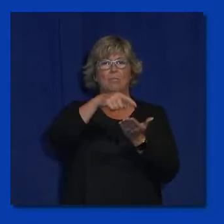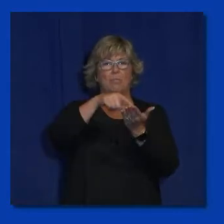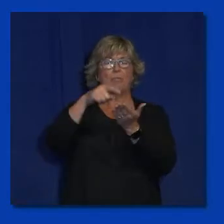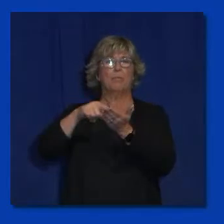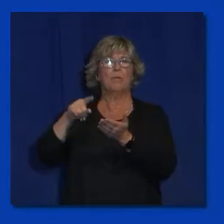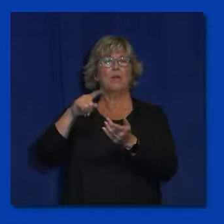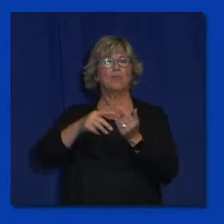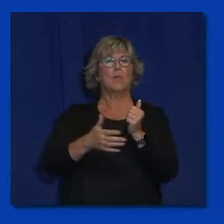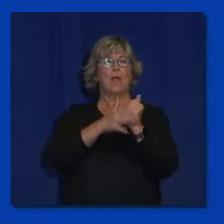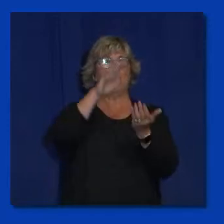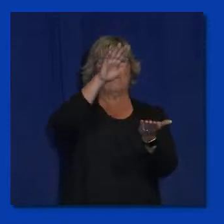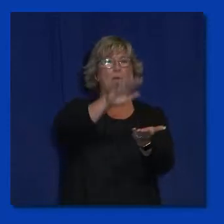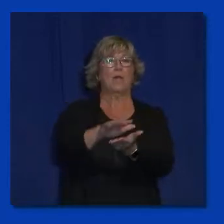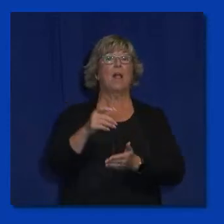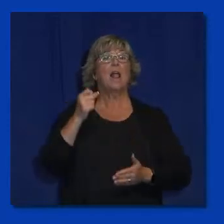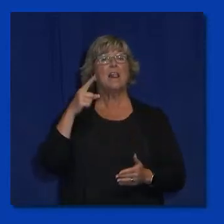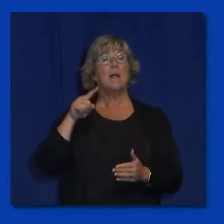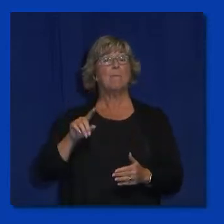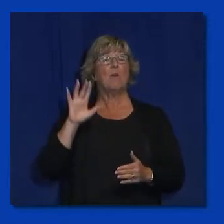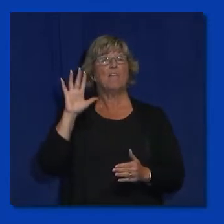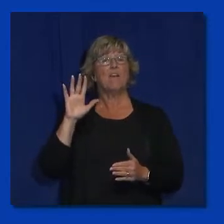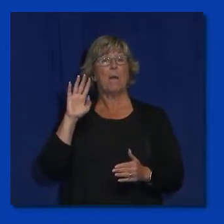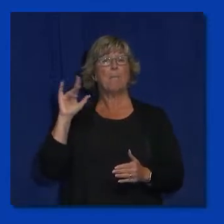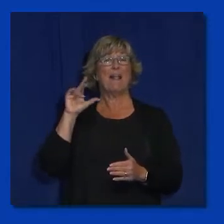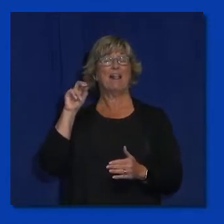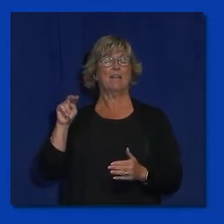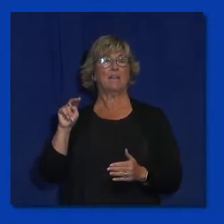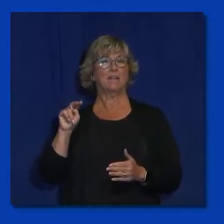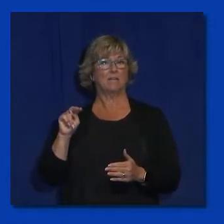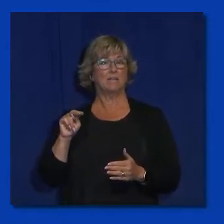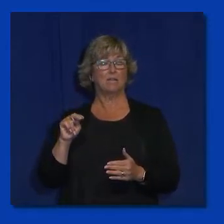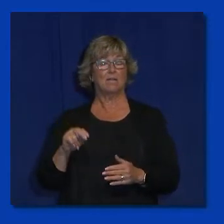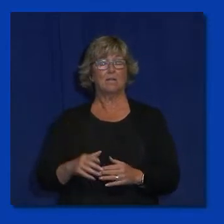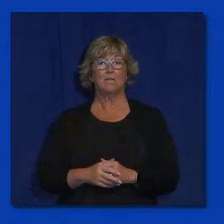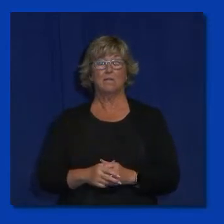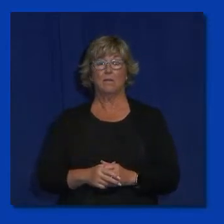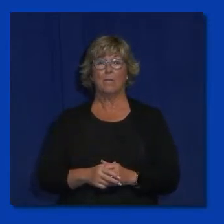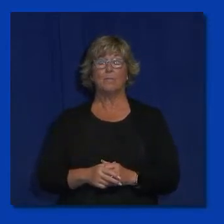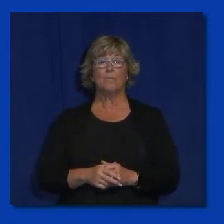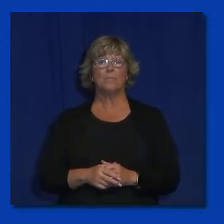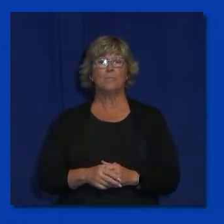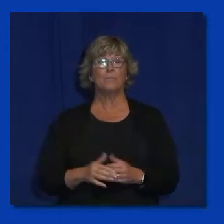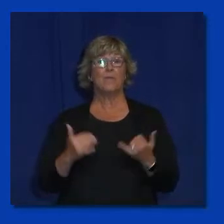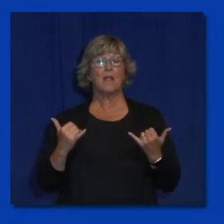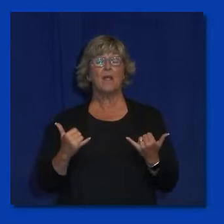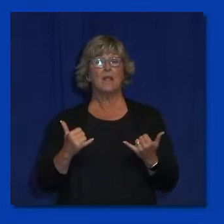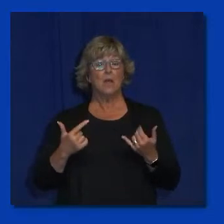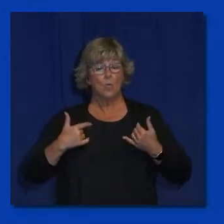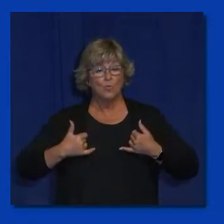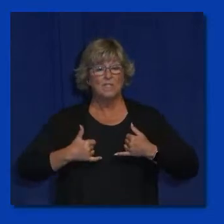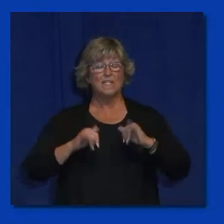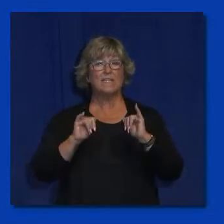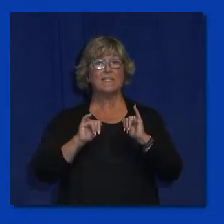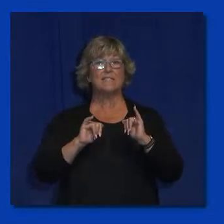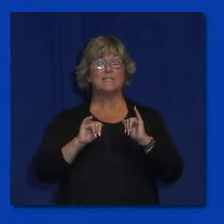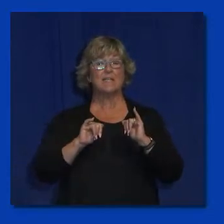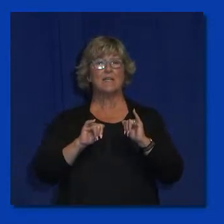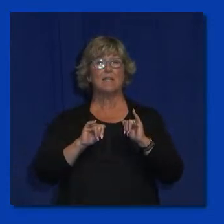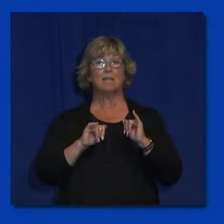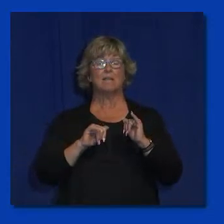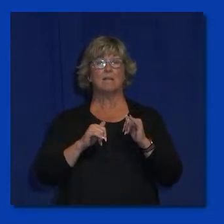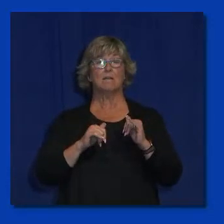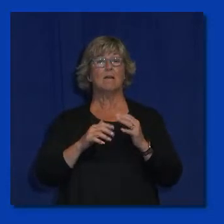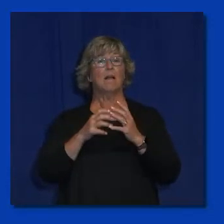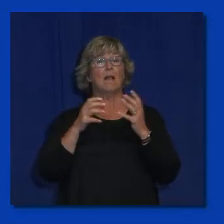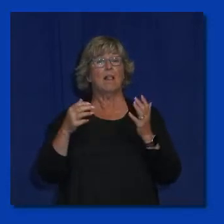$11.5 billion. By the way, I'd be remiss. We are in the process of still distributing a